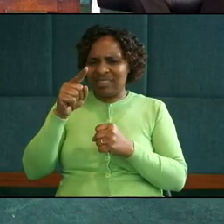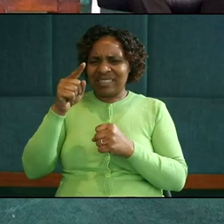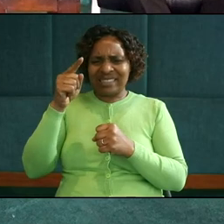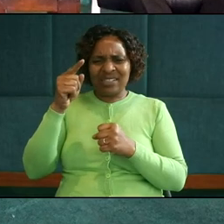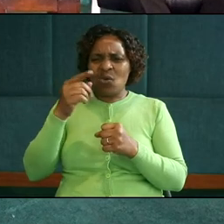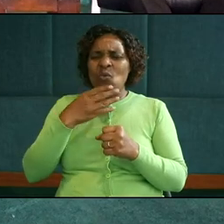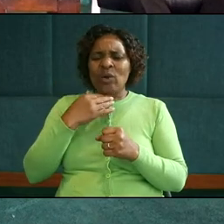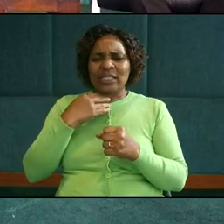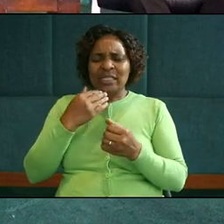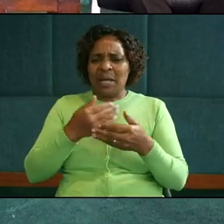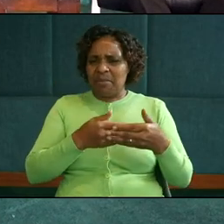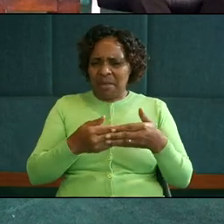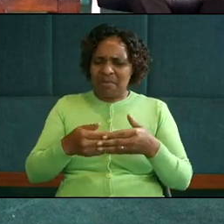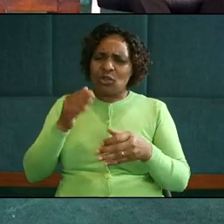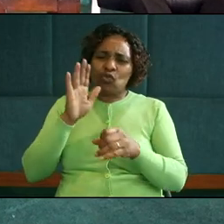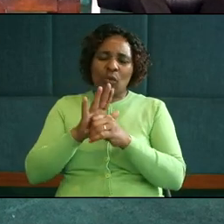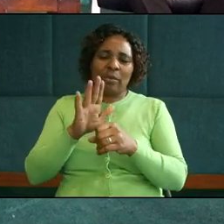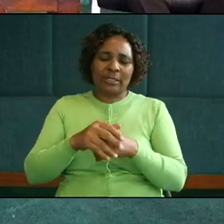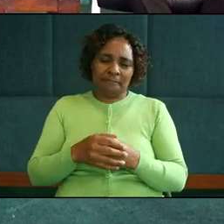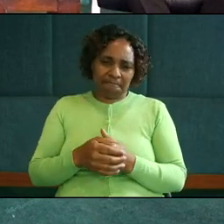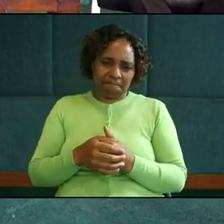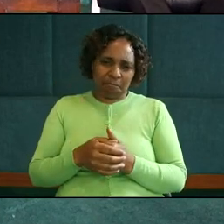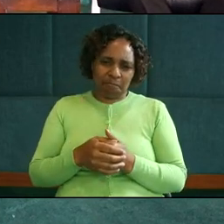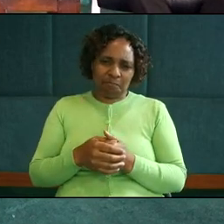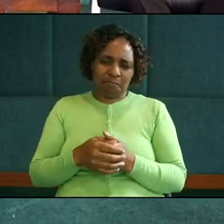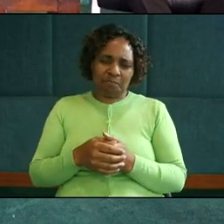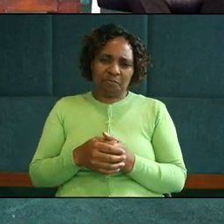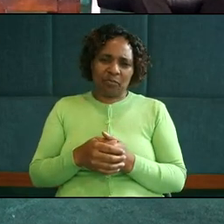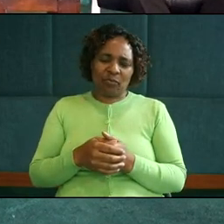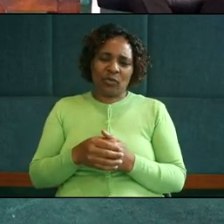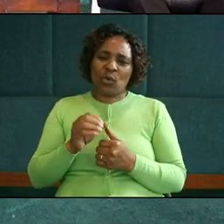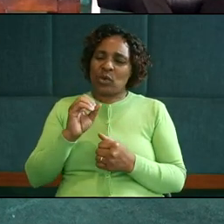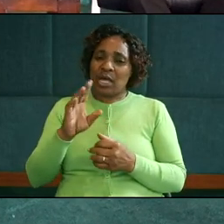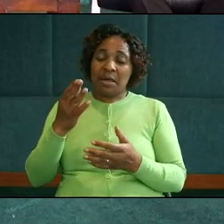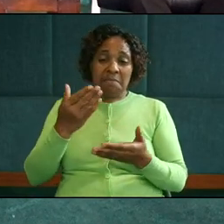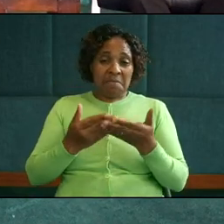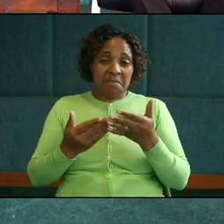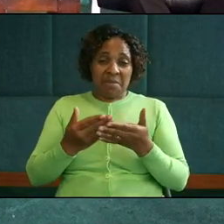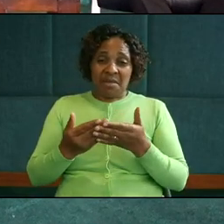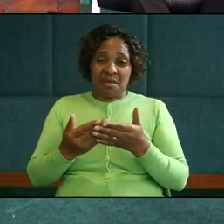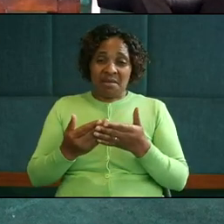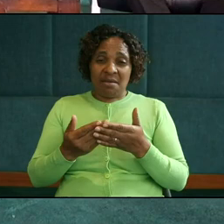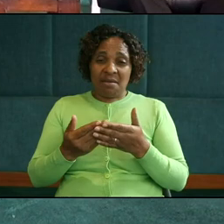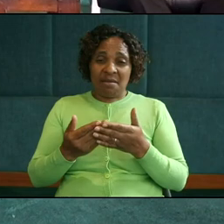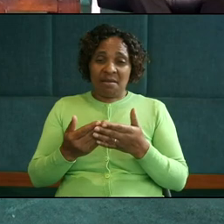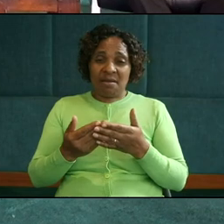do you think she wanted a baby so much? Yeah. Okay, perhaps I think